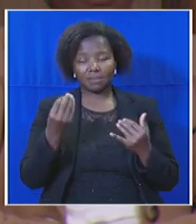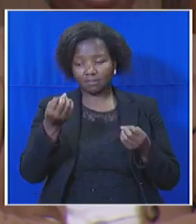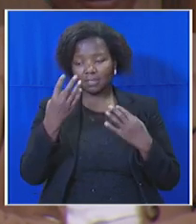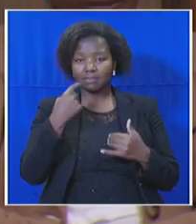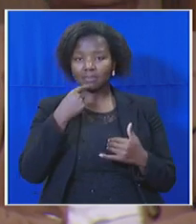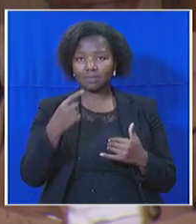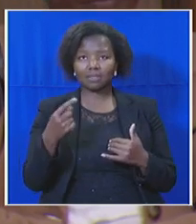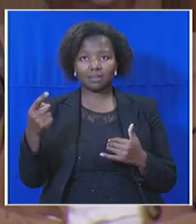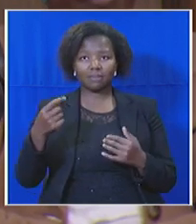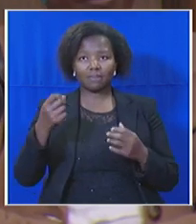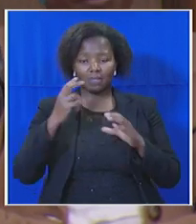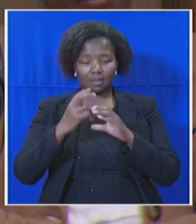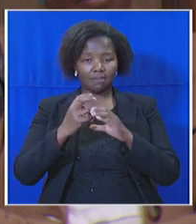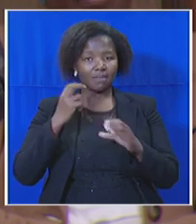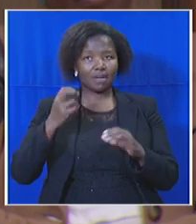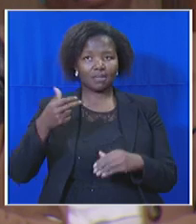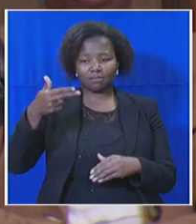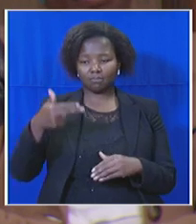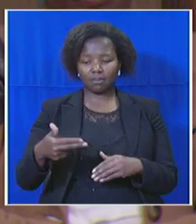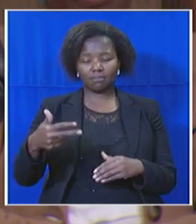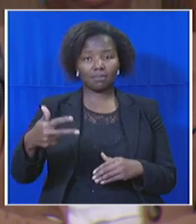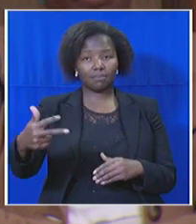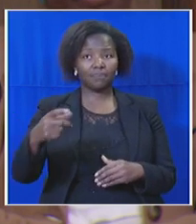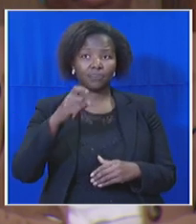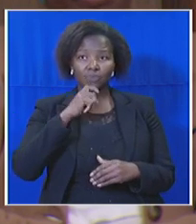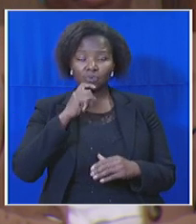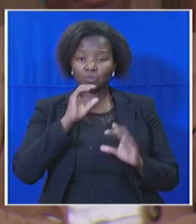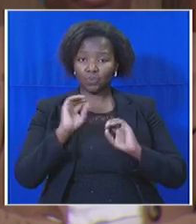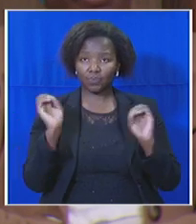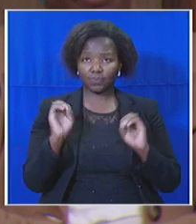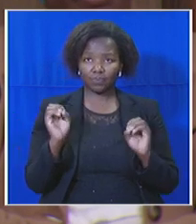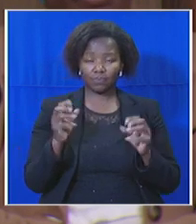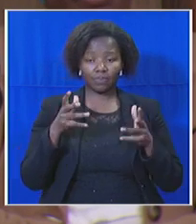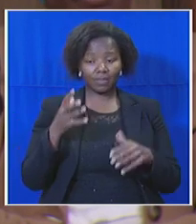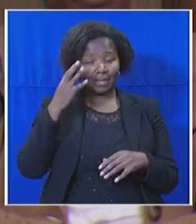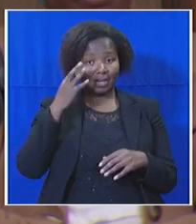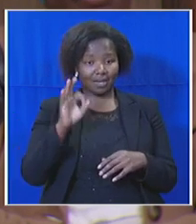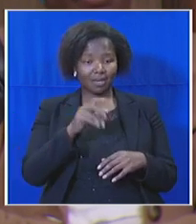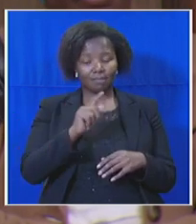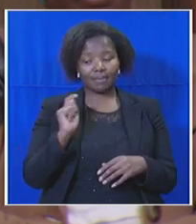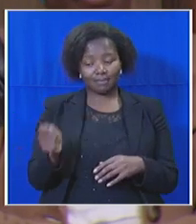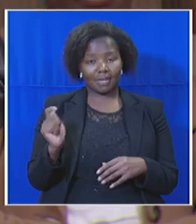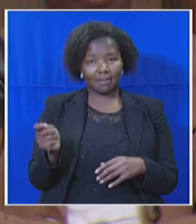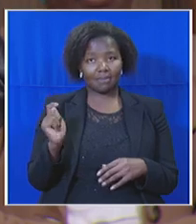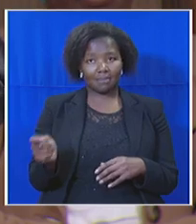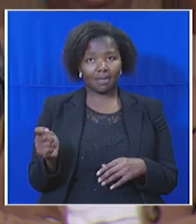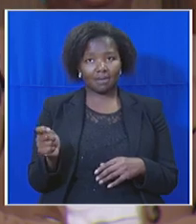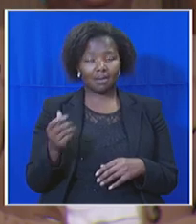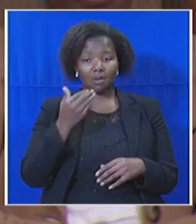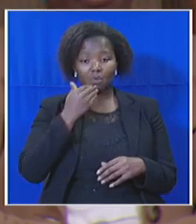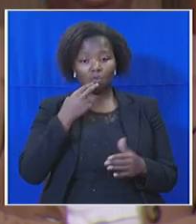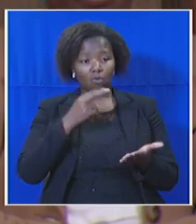idly, as not all are used. But I suspect government pays for all of them. I don't know who has the